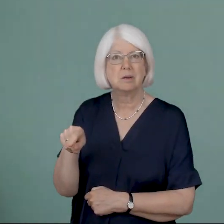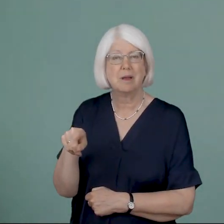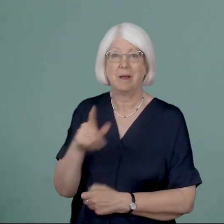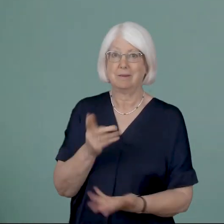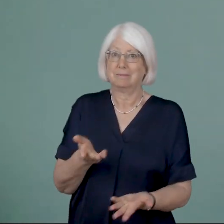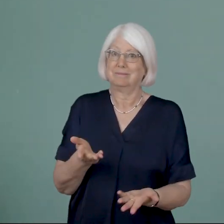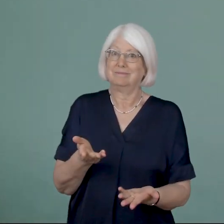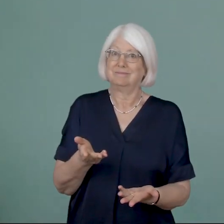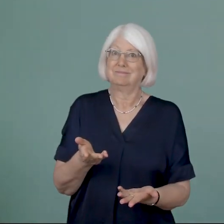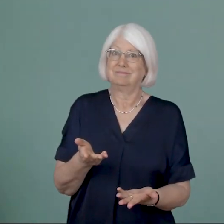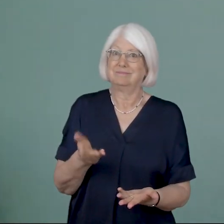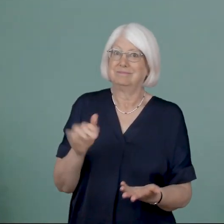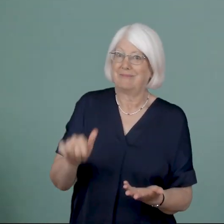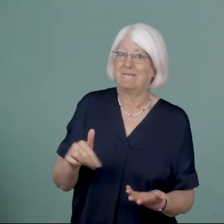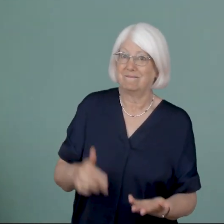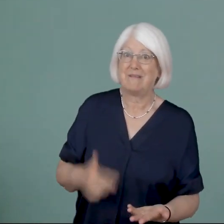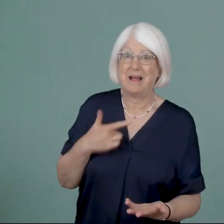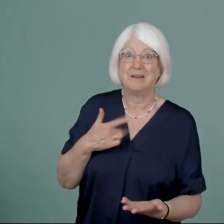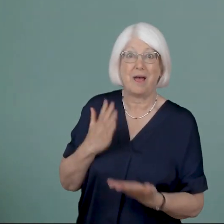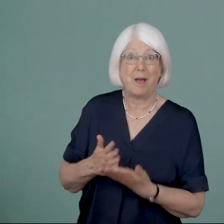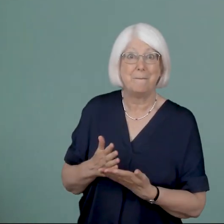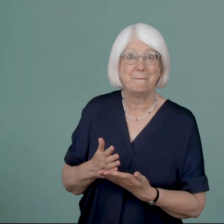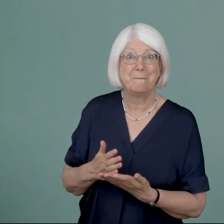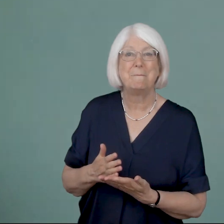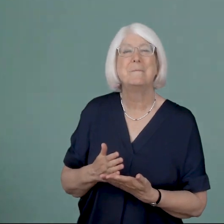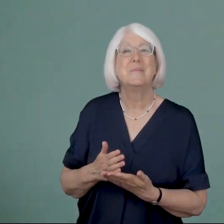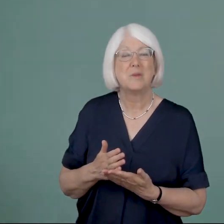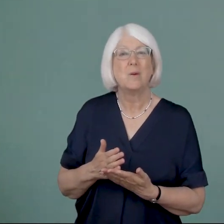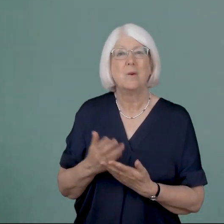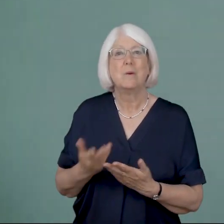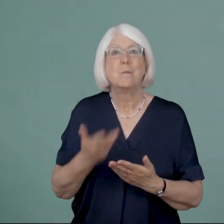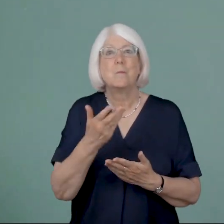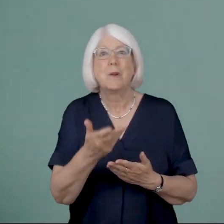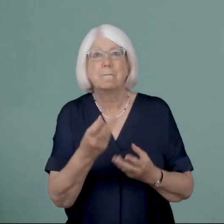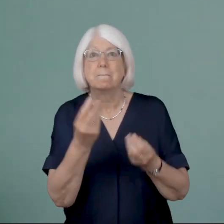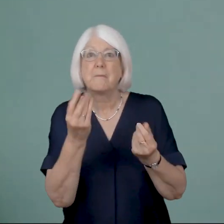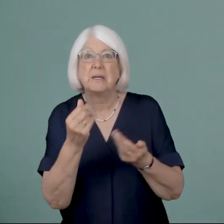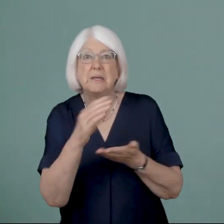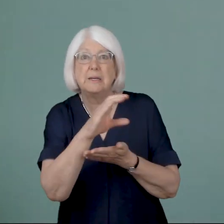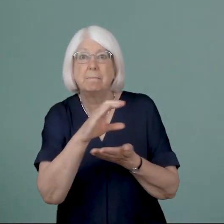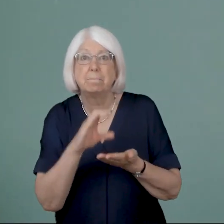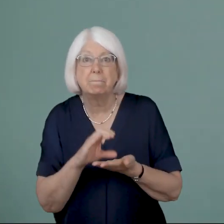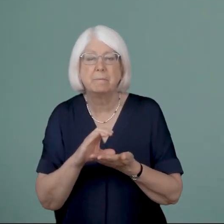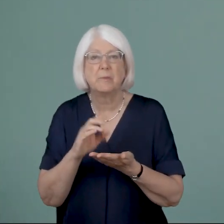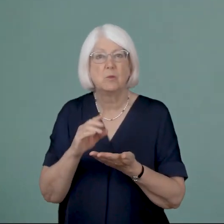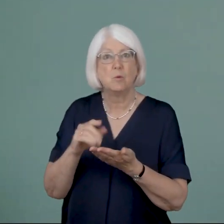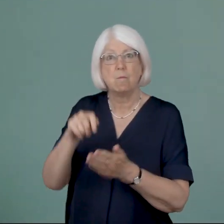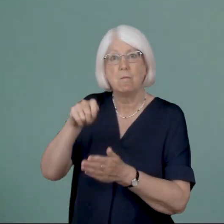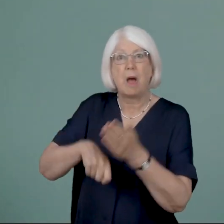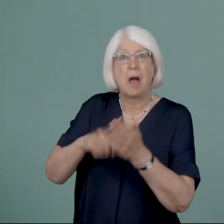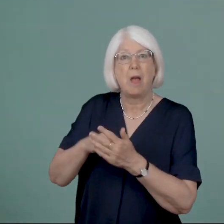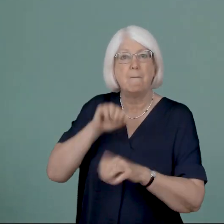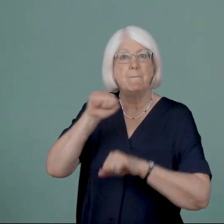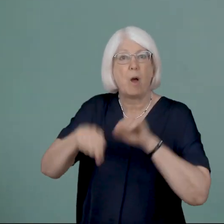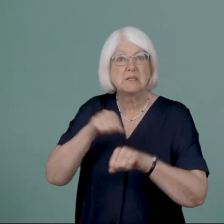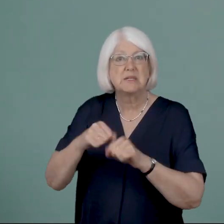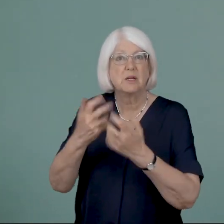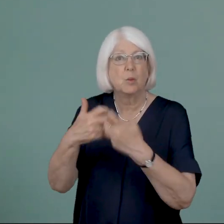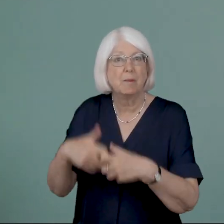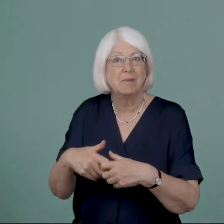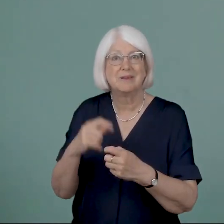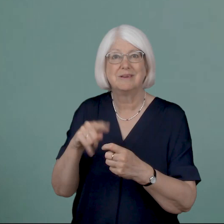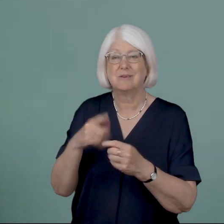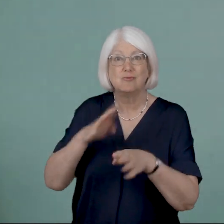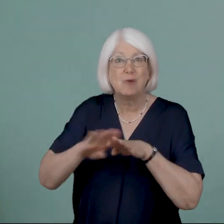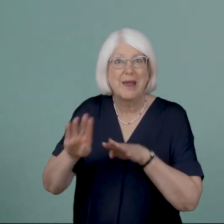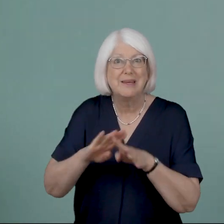And long and behold, yes, I felt he was. And so I went and got some seed money to buy boxing equipment, to get some training.